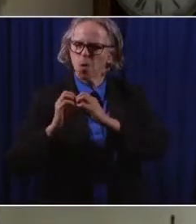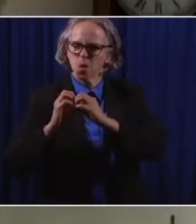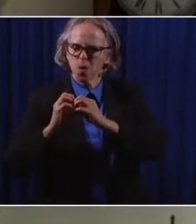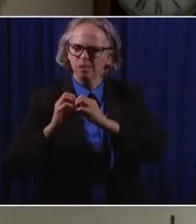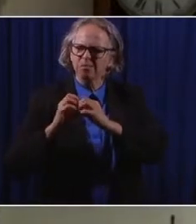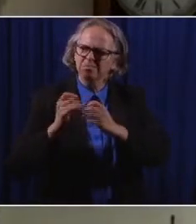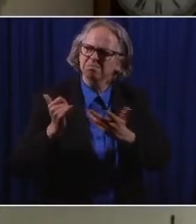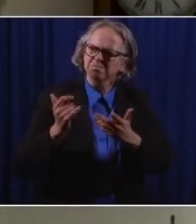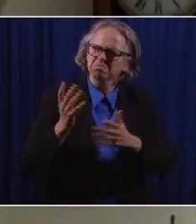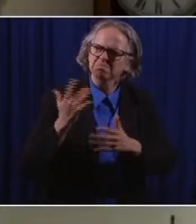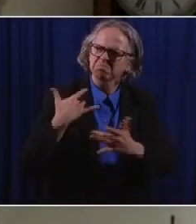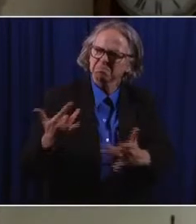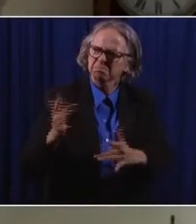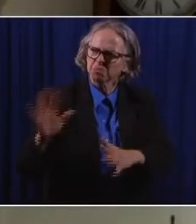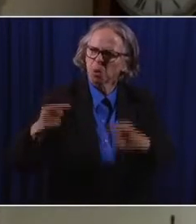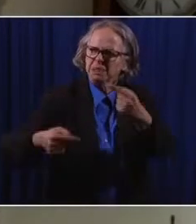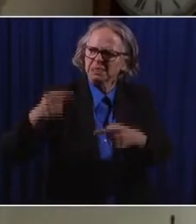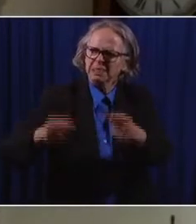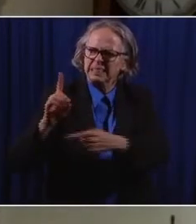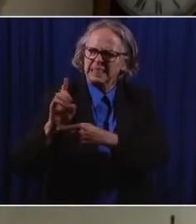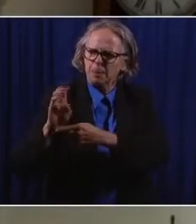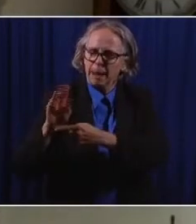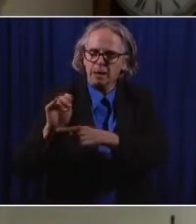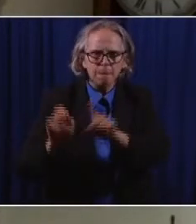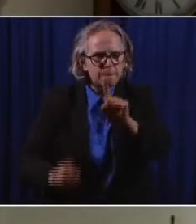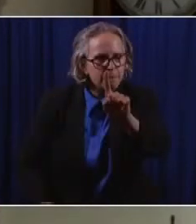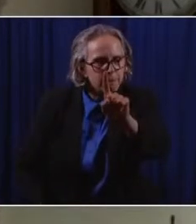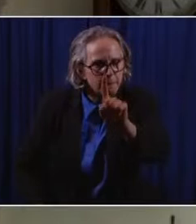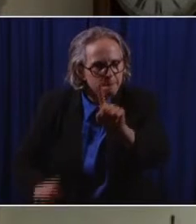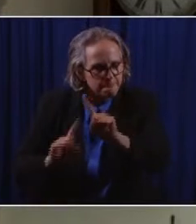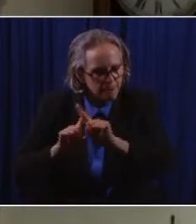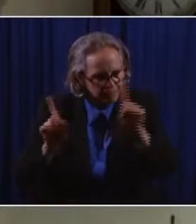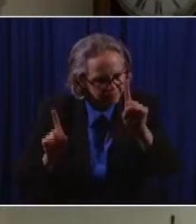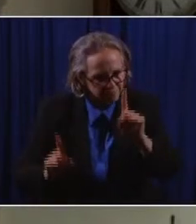that does in fact happen. But the